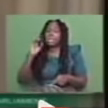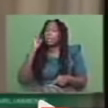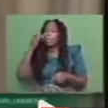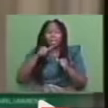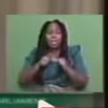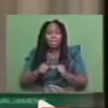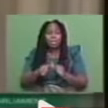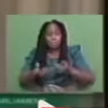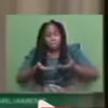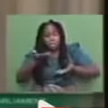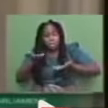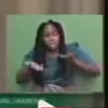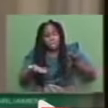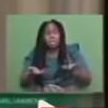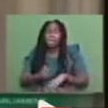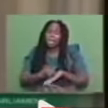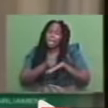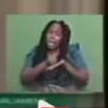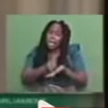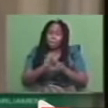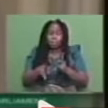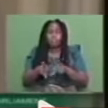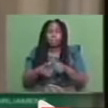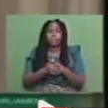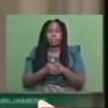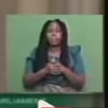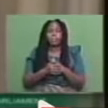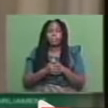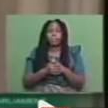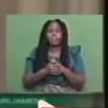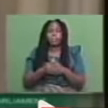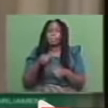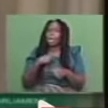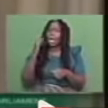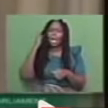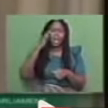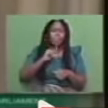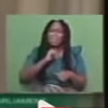I say on a personal note, I will not stop fighting.